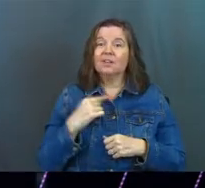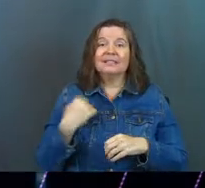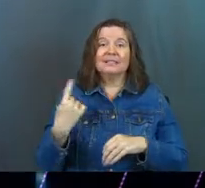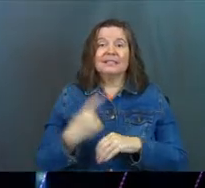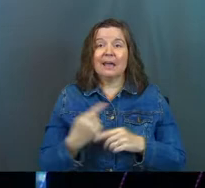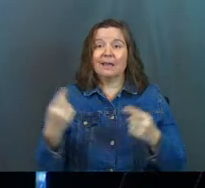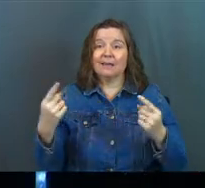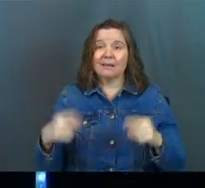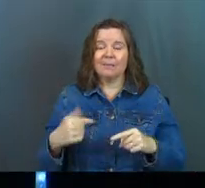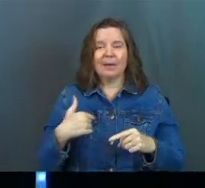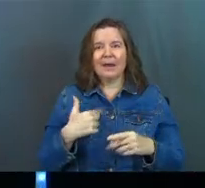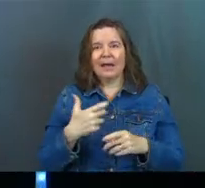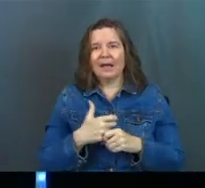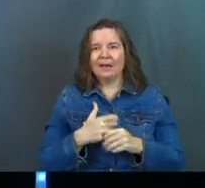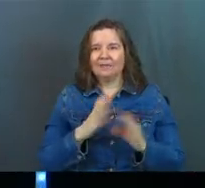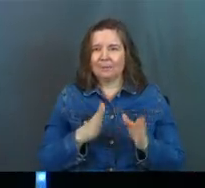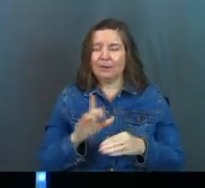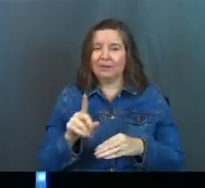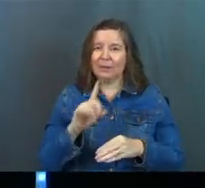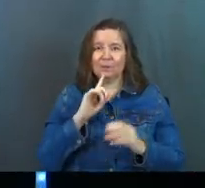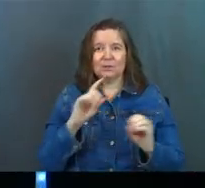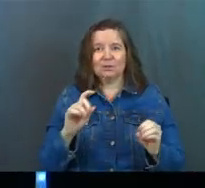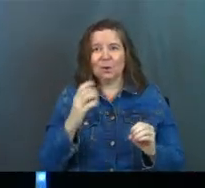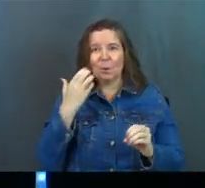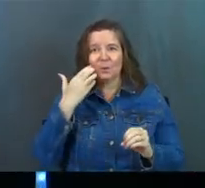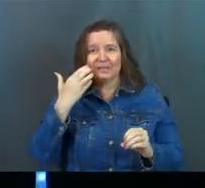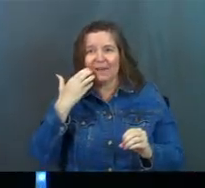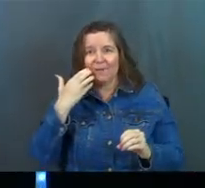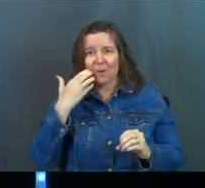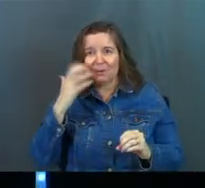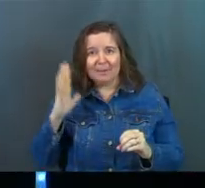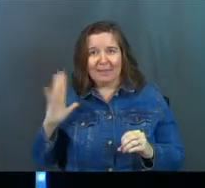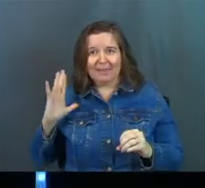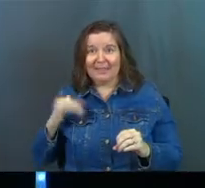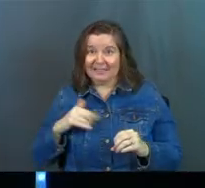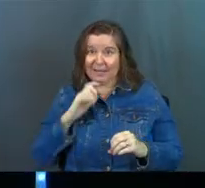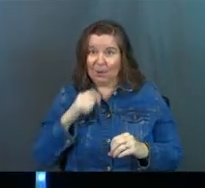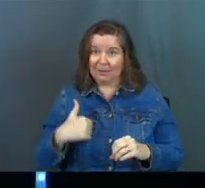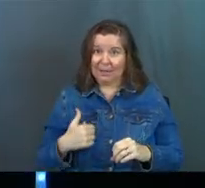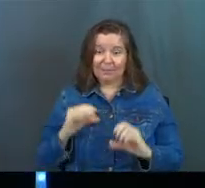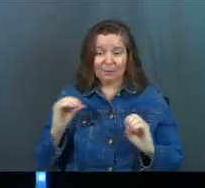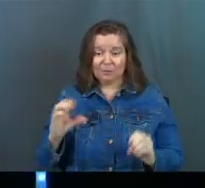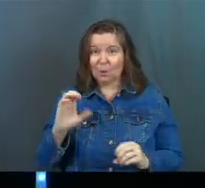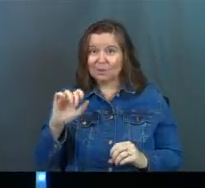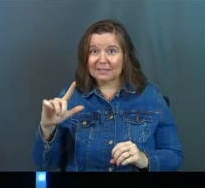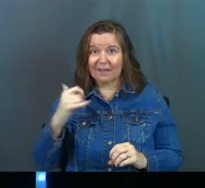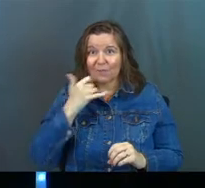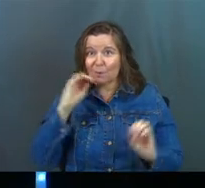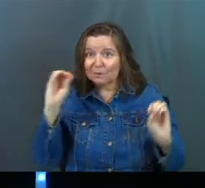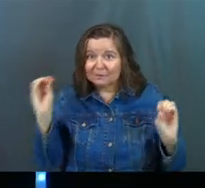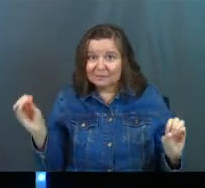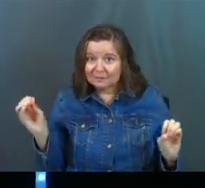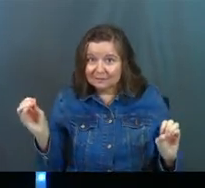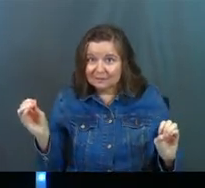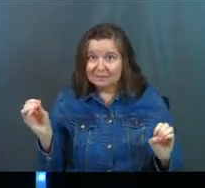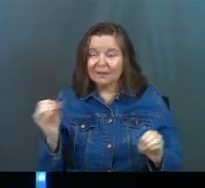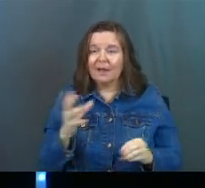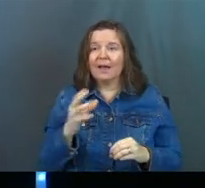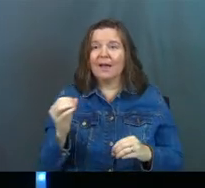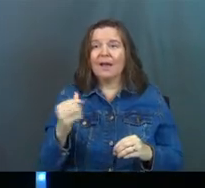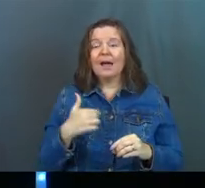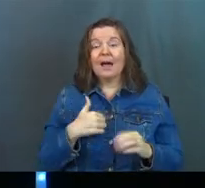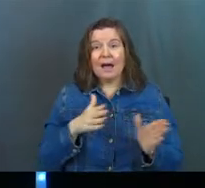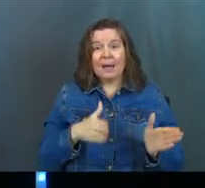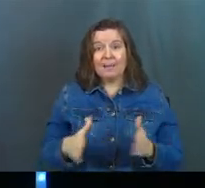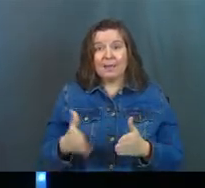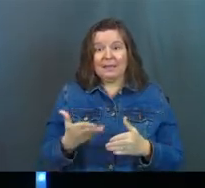this day came, and I got to preface it. There were no cell phones at this time. That's how old I am. No cell phones at all. And